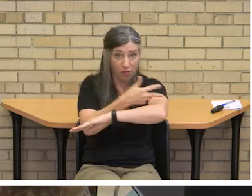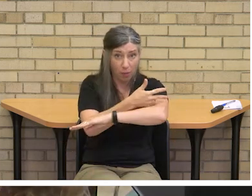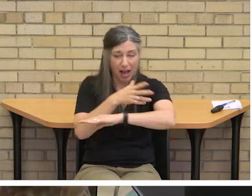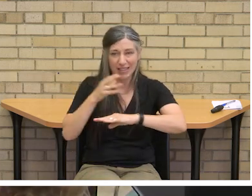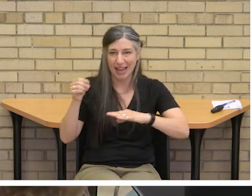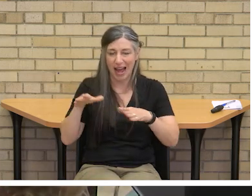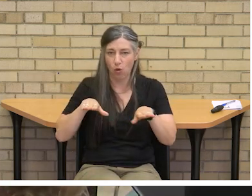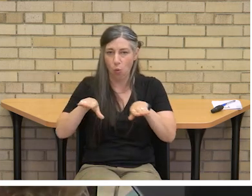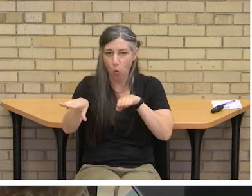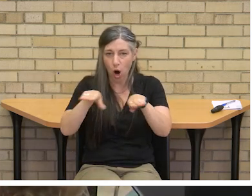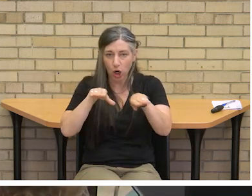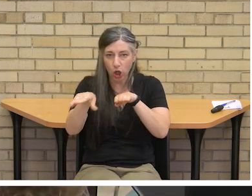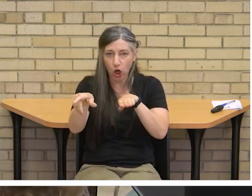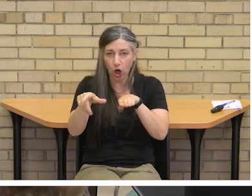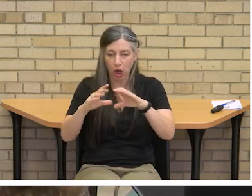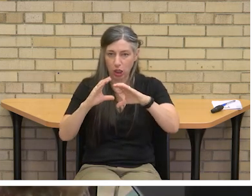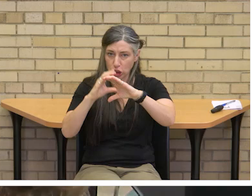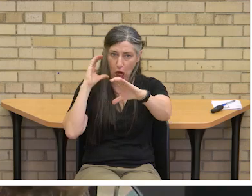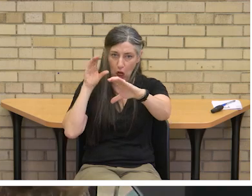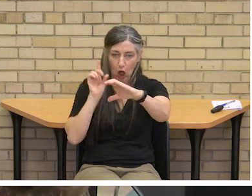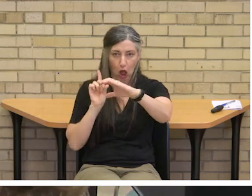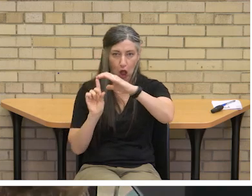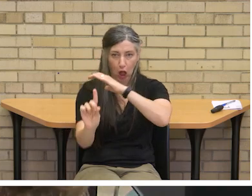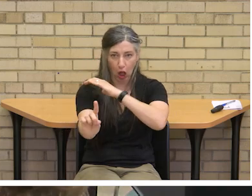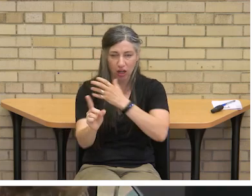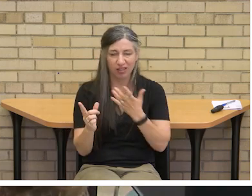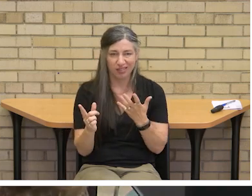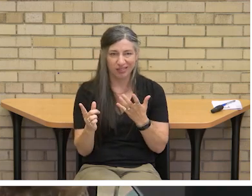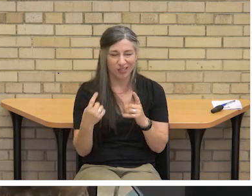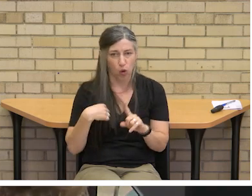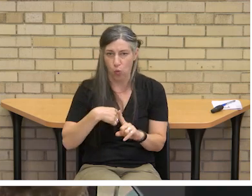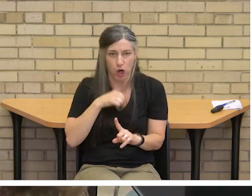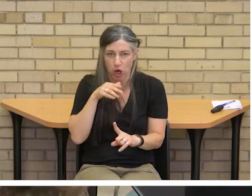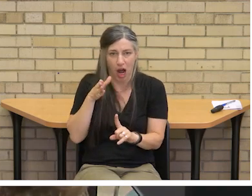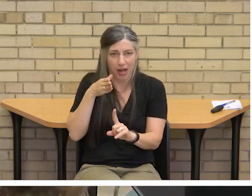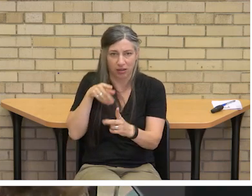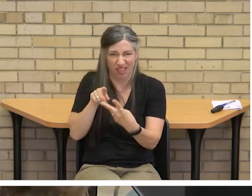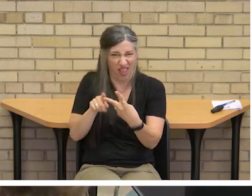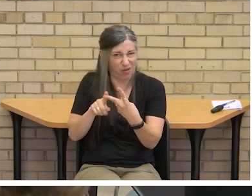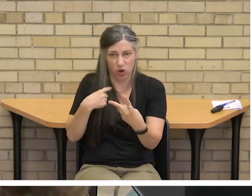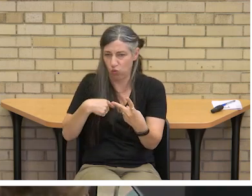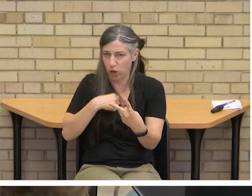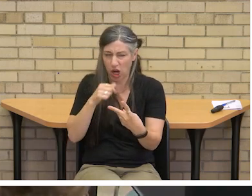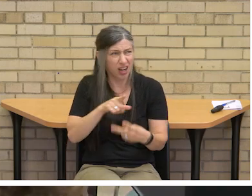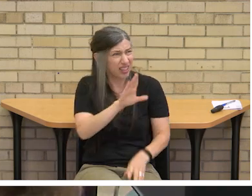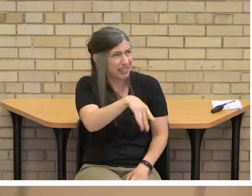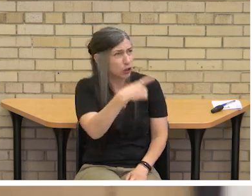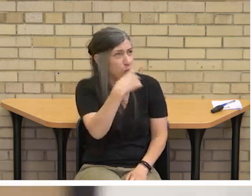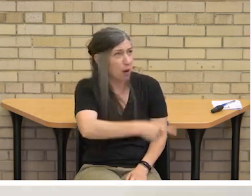the pedestrian tunnel, which we're not working on.